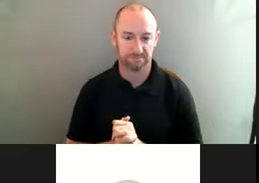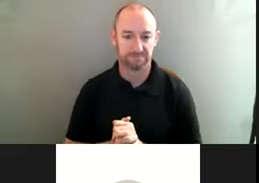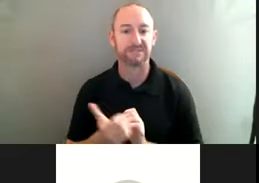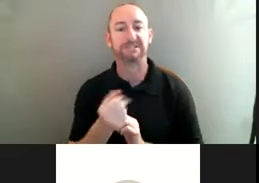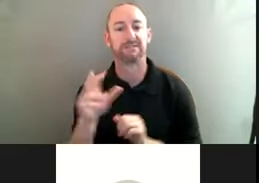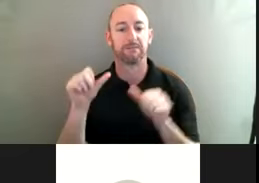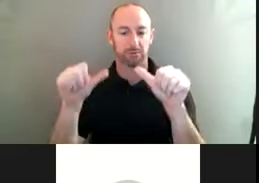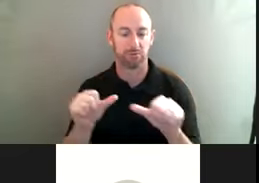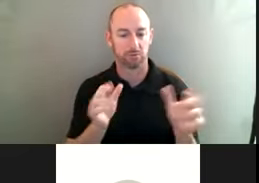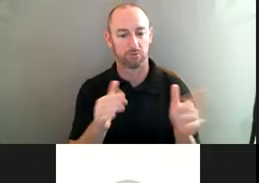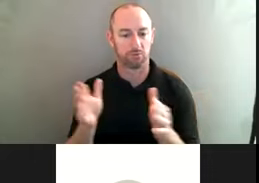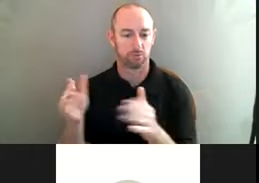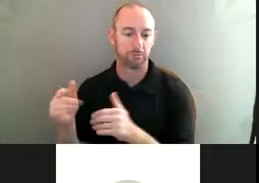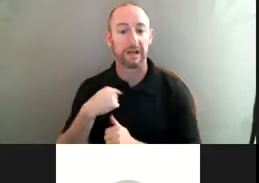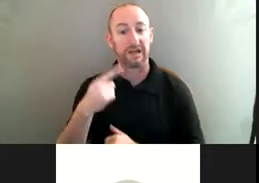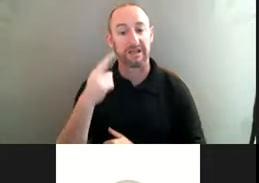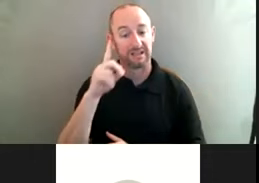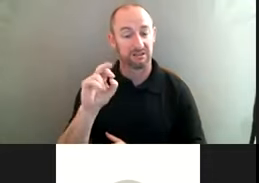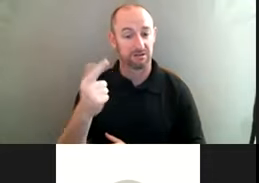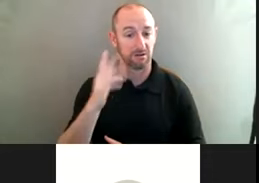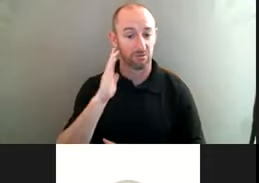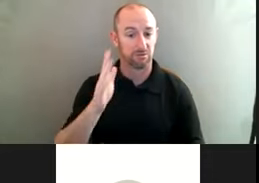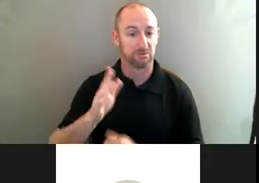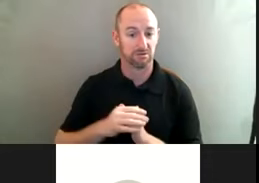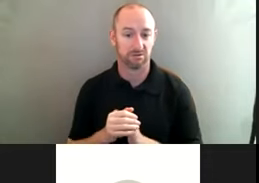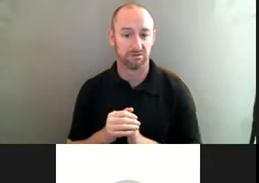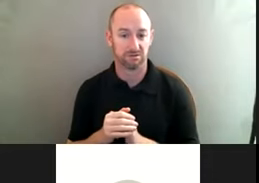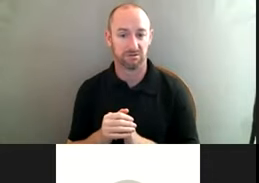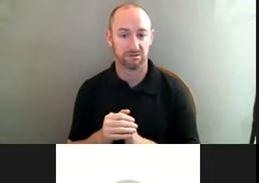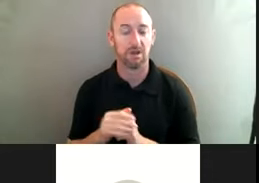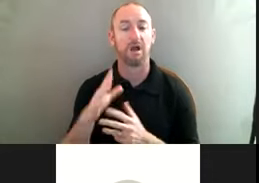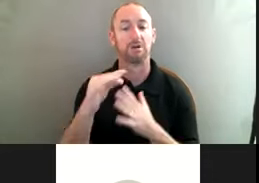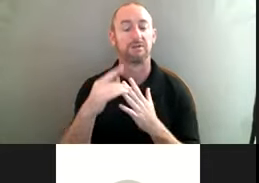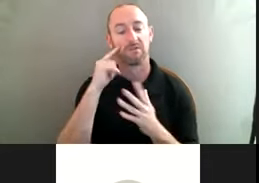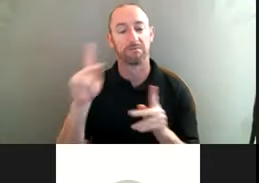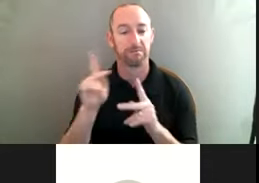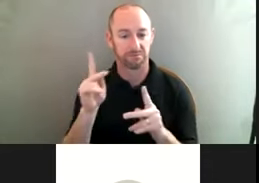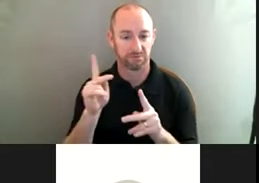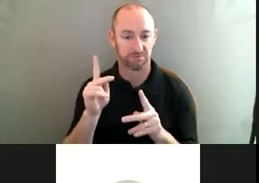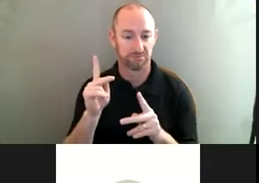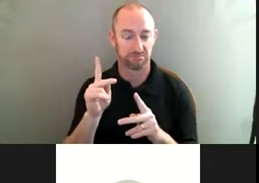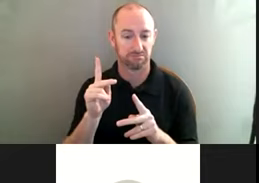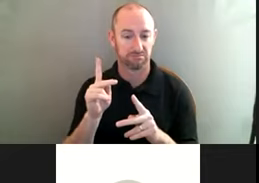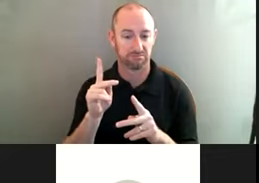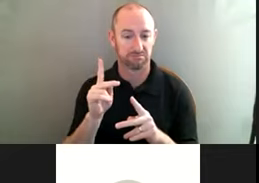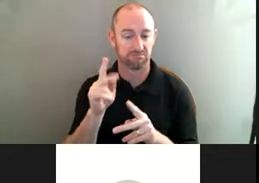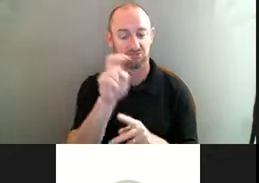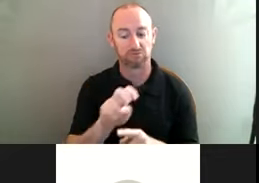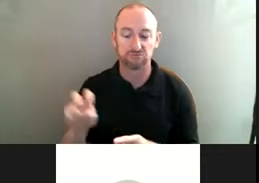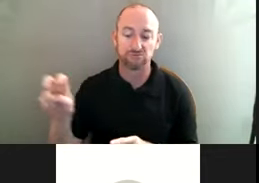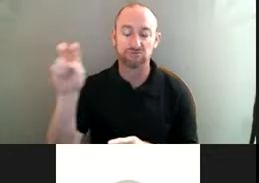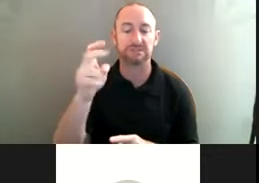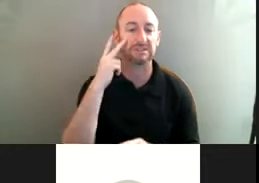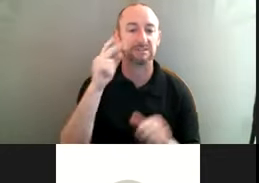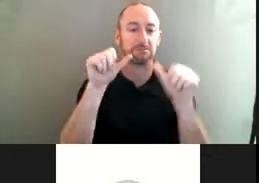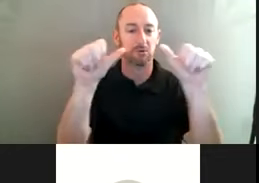poster rooms, and I think Doug is going to put up an option for people to go from room to room and look at the different